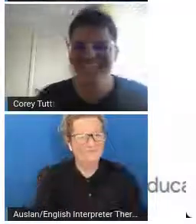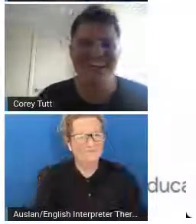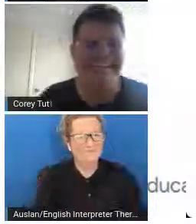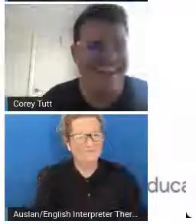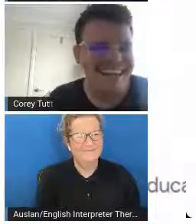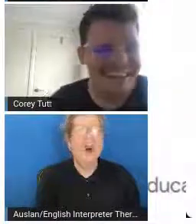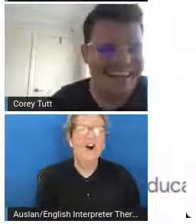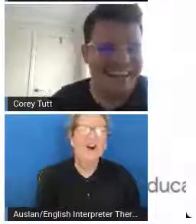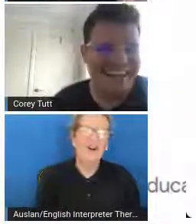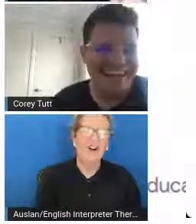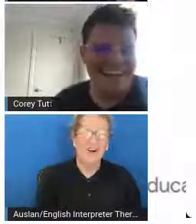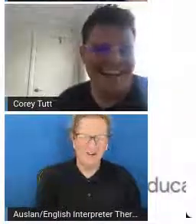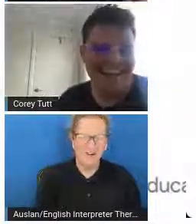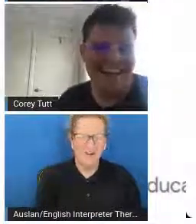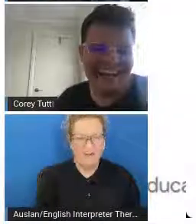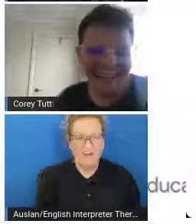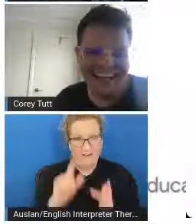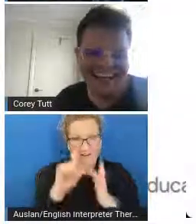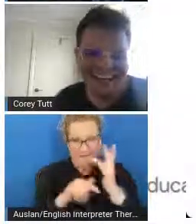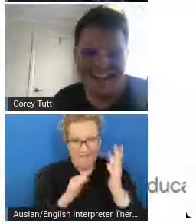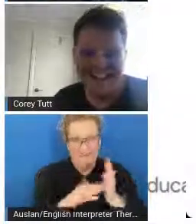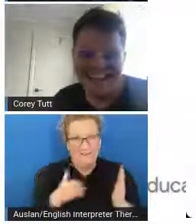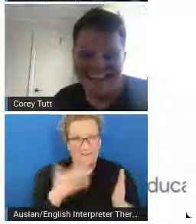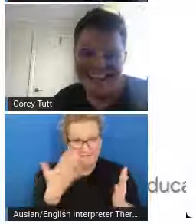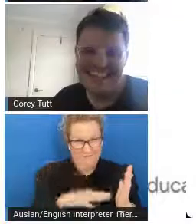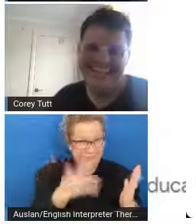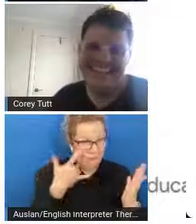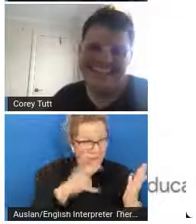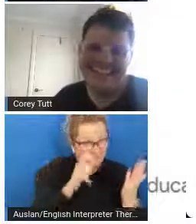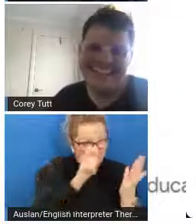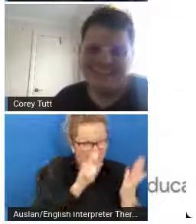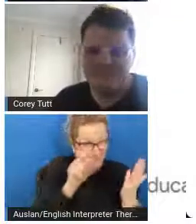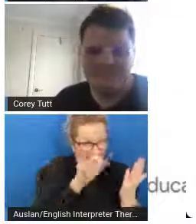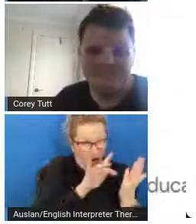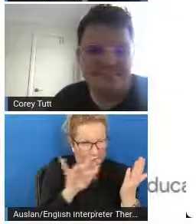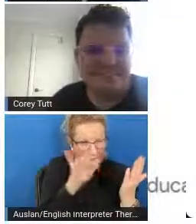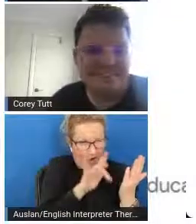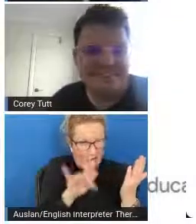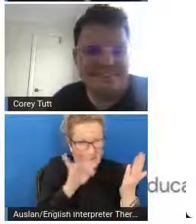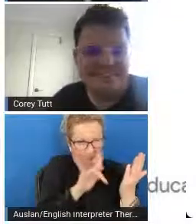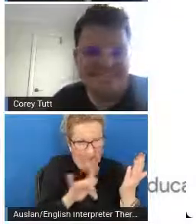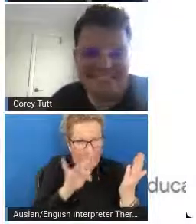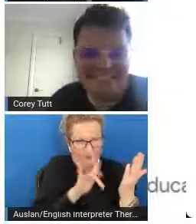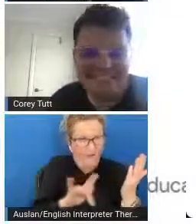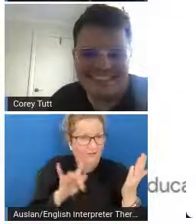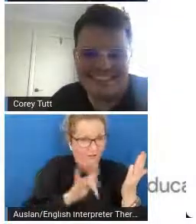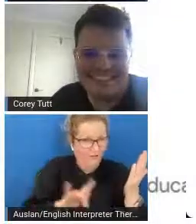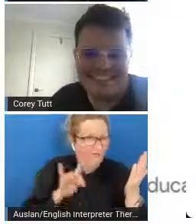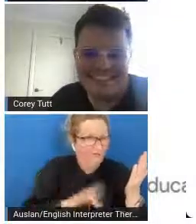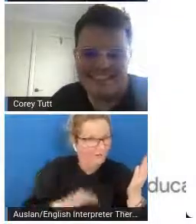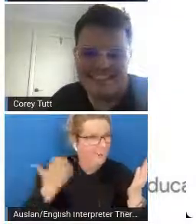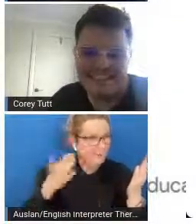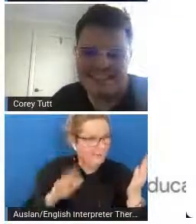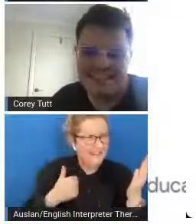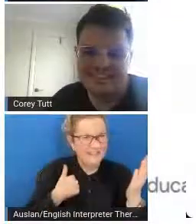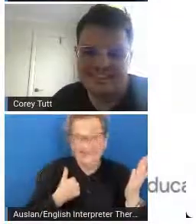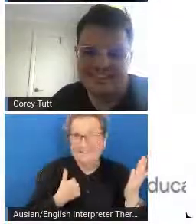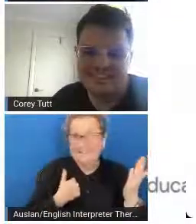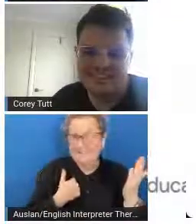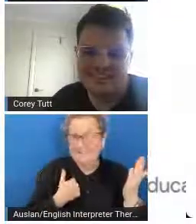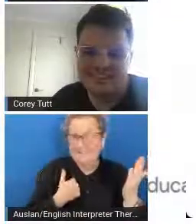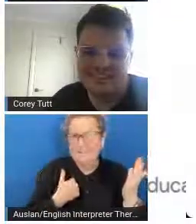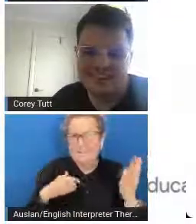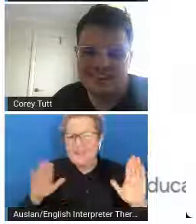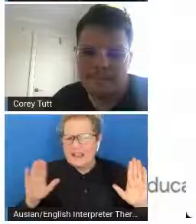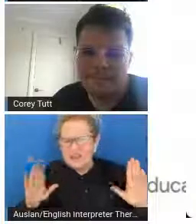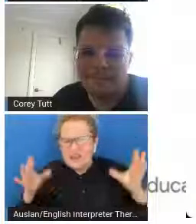I literally went through each one of them and removed them. So you can tell. I think this is it. I think we're